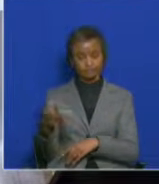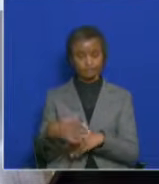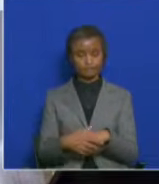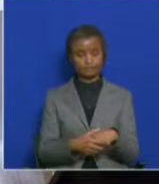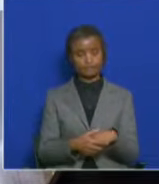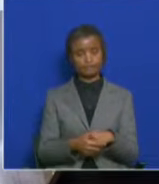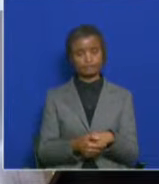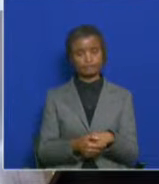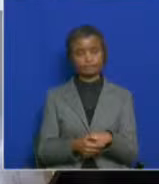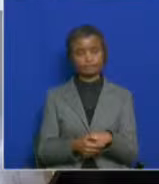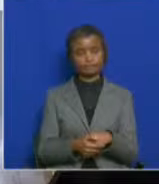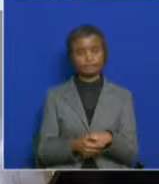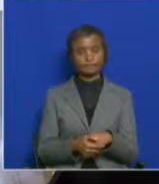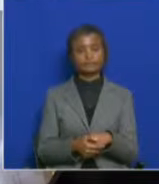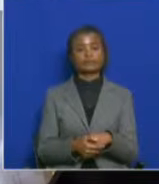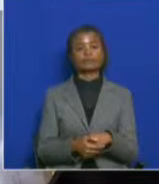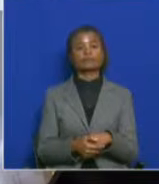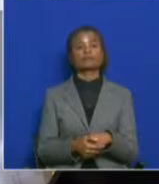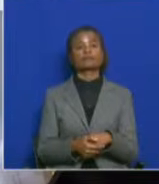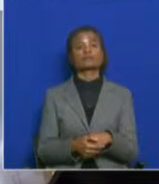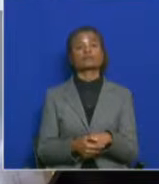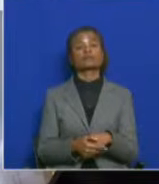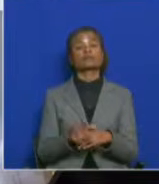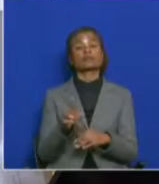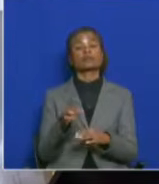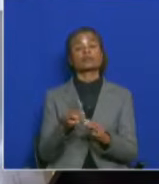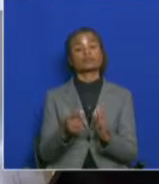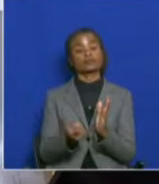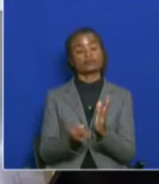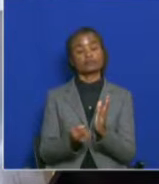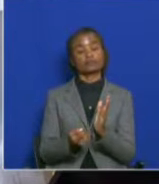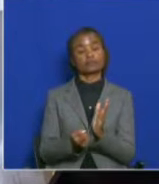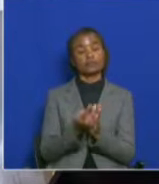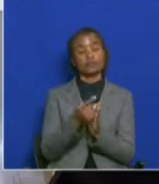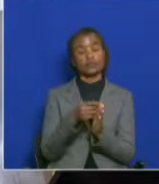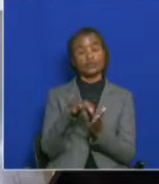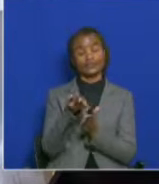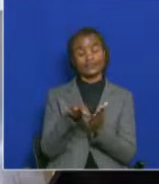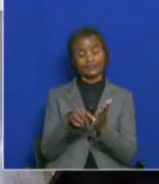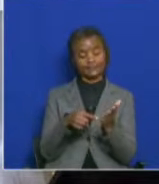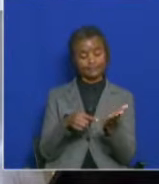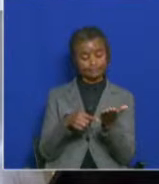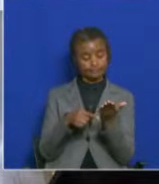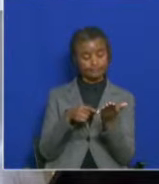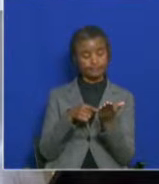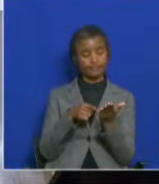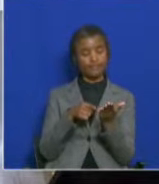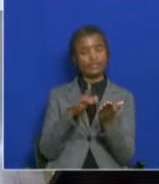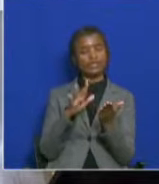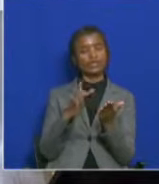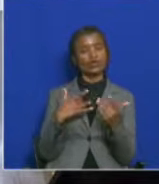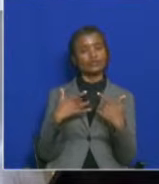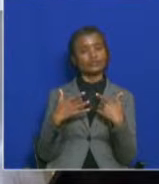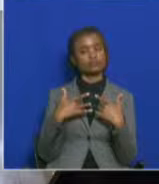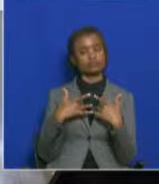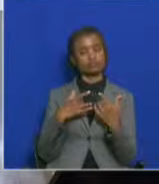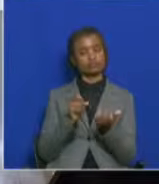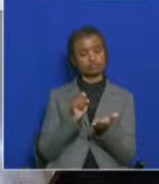And then comes a contract and sharing the concerns about the terms of the contract. And then